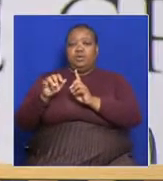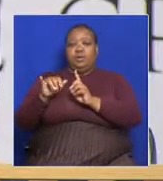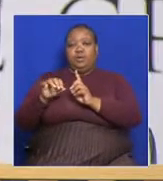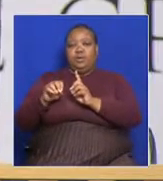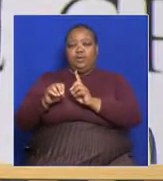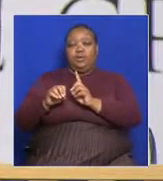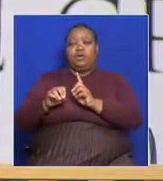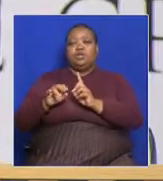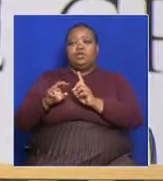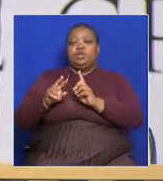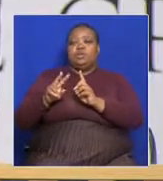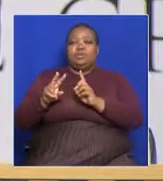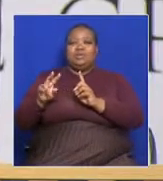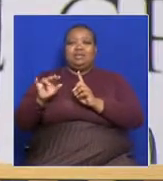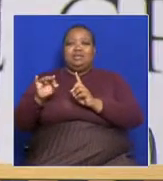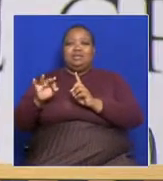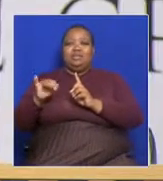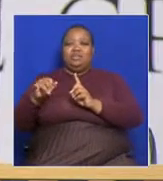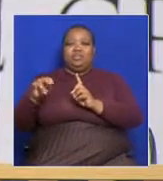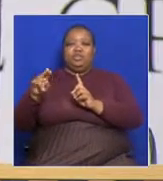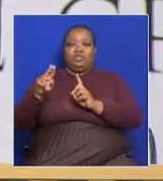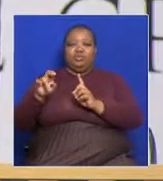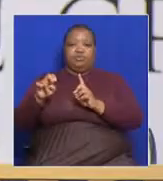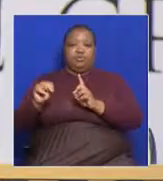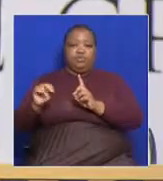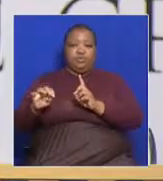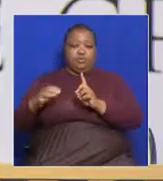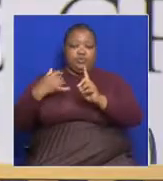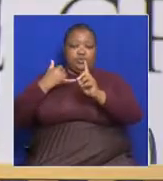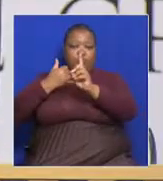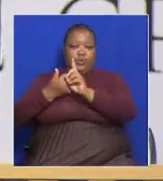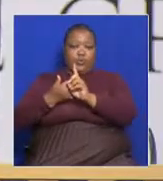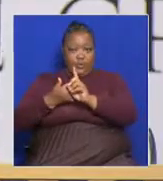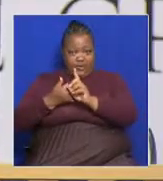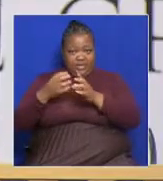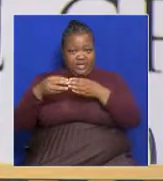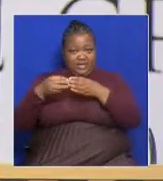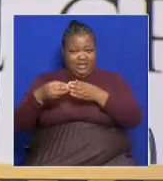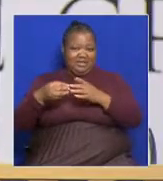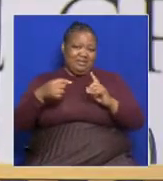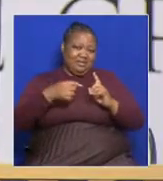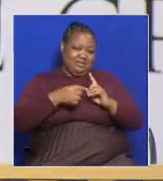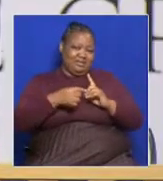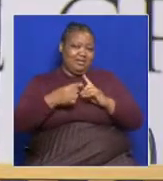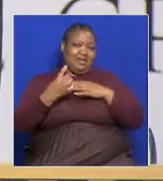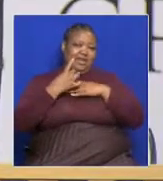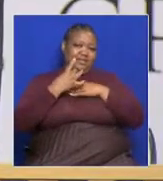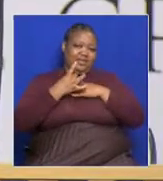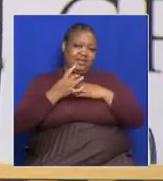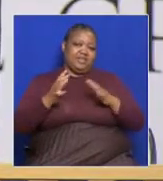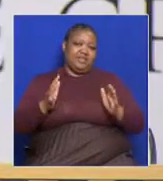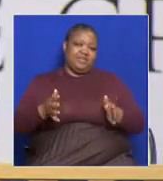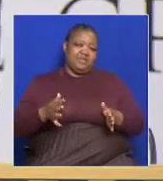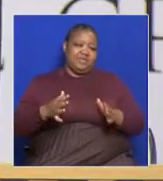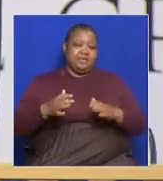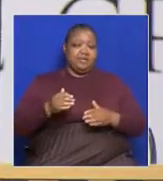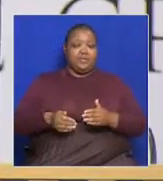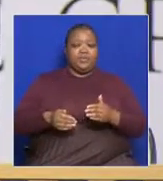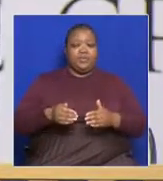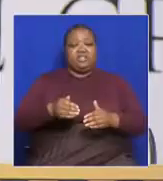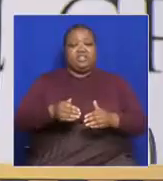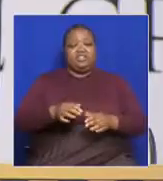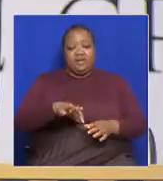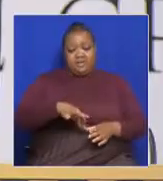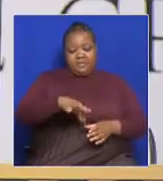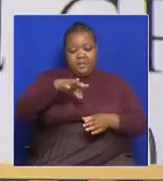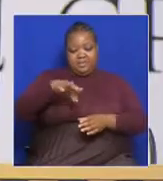she did guide me on a procedure to take samples, because my thinking was this is not going to get to the lab. I'm not sure